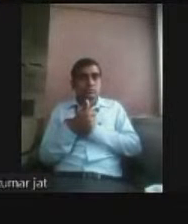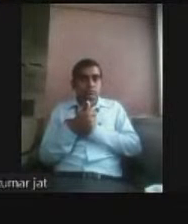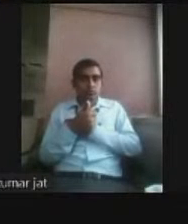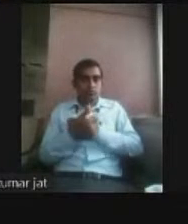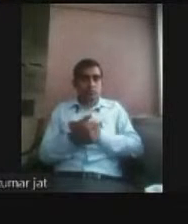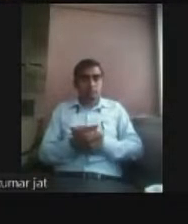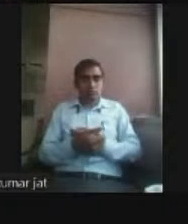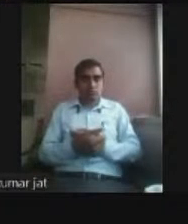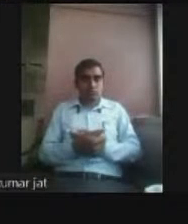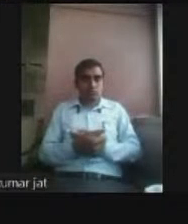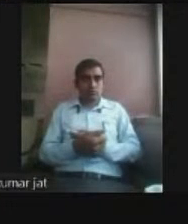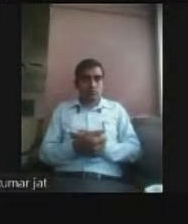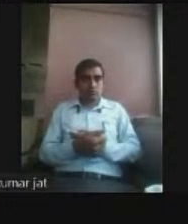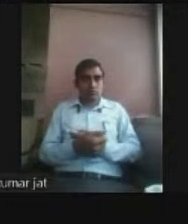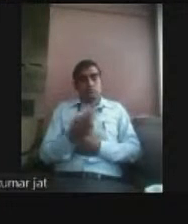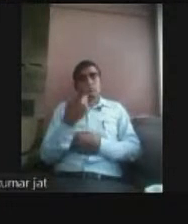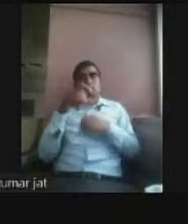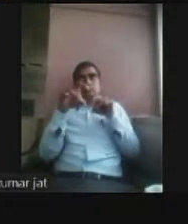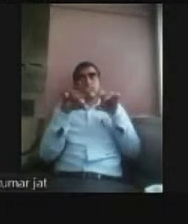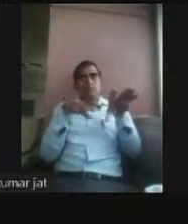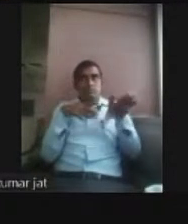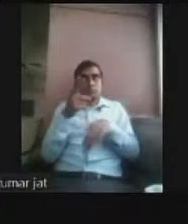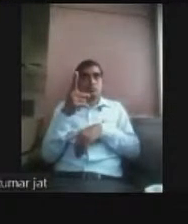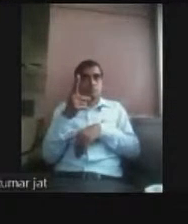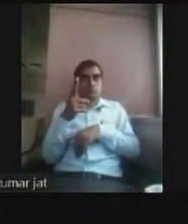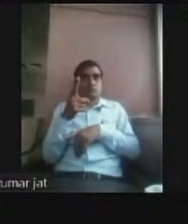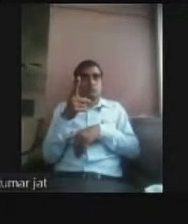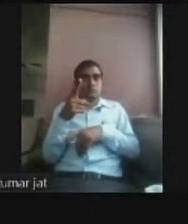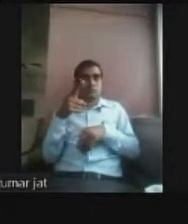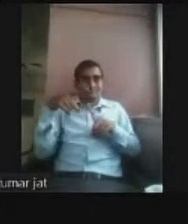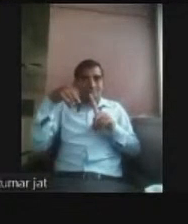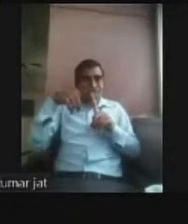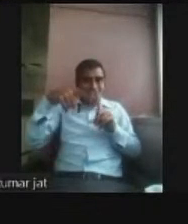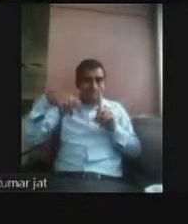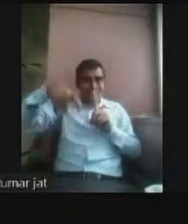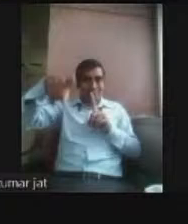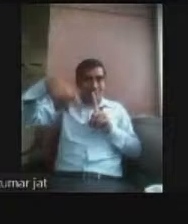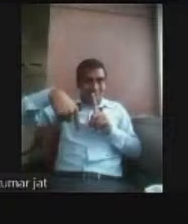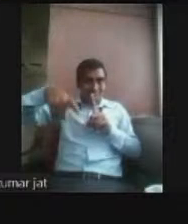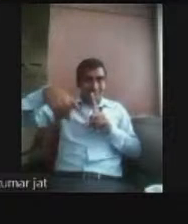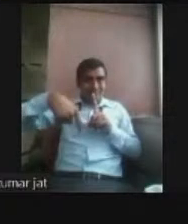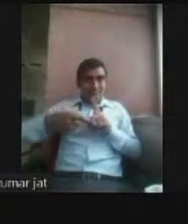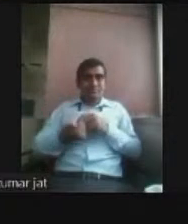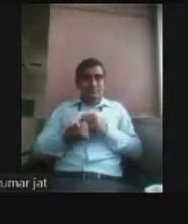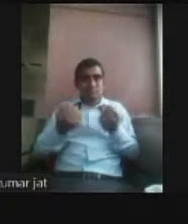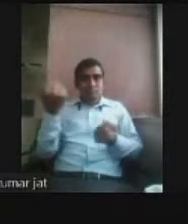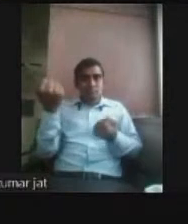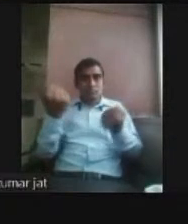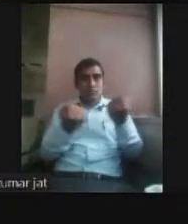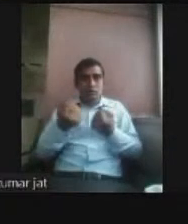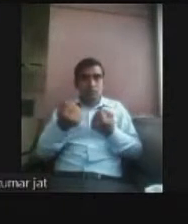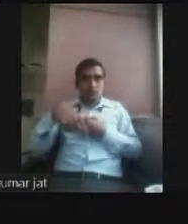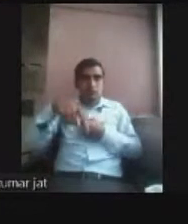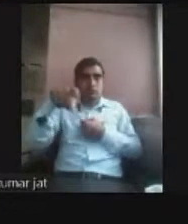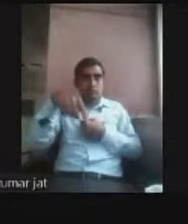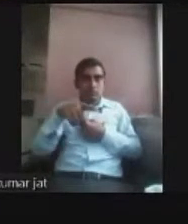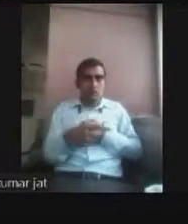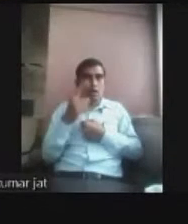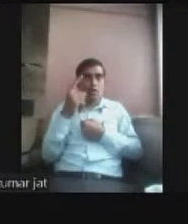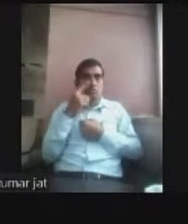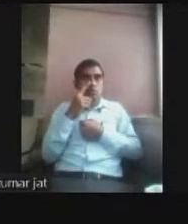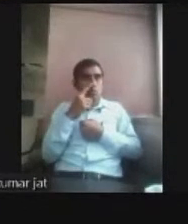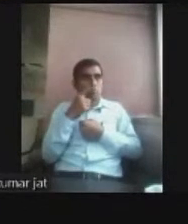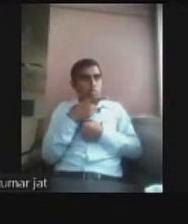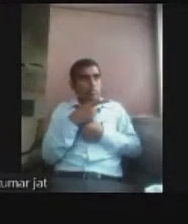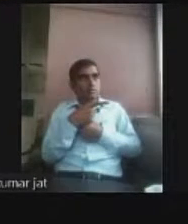And if you go in the city, if you have transport services, but we didn't analyze that what